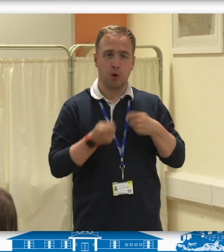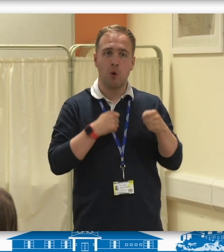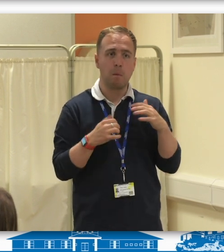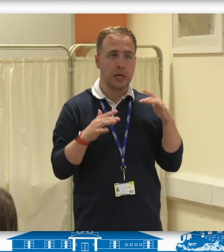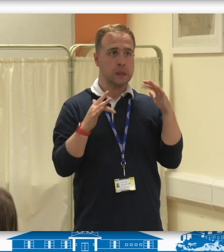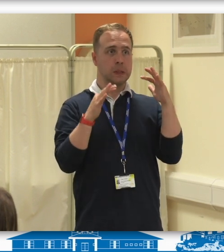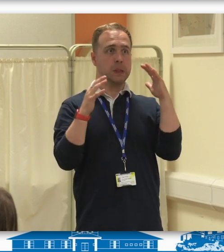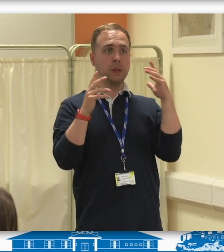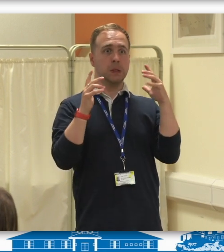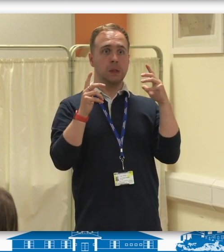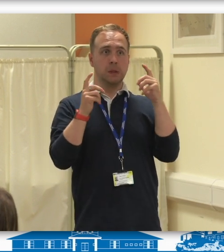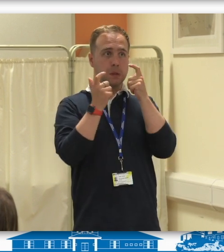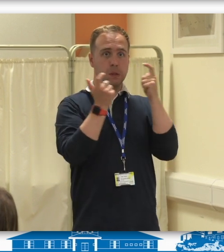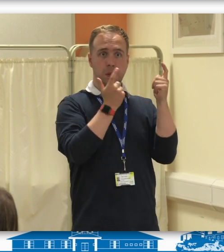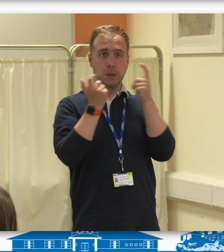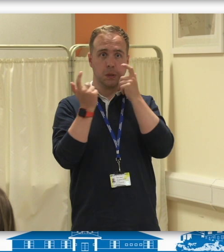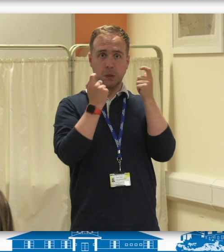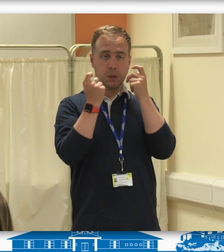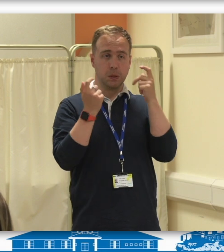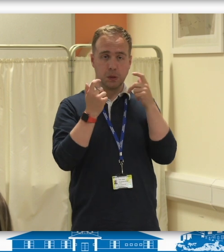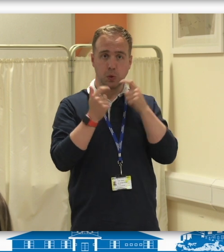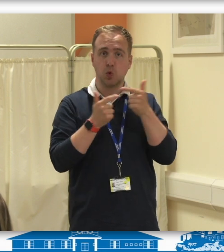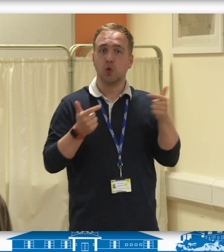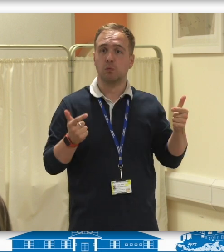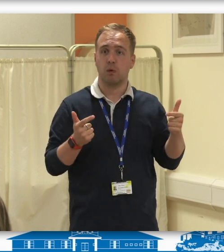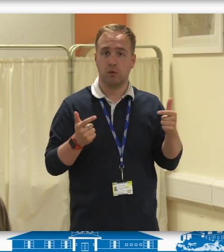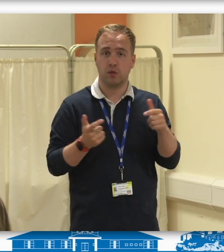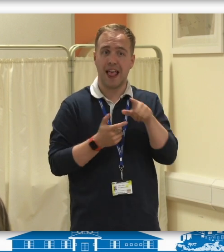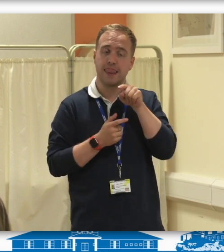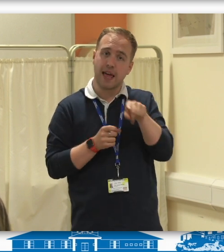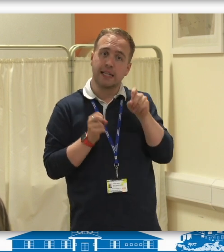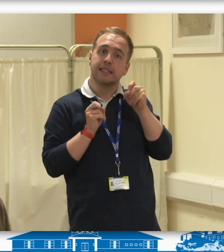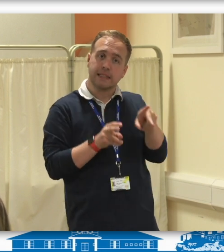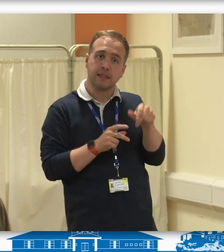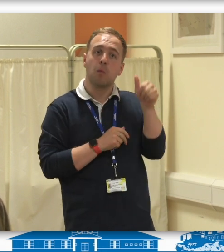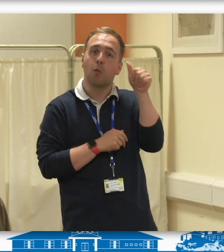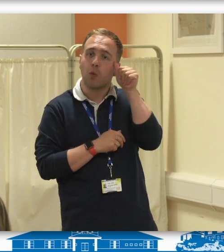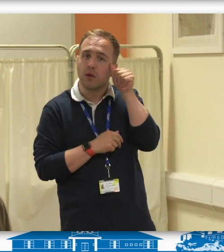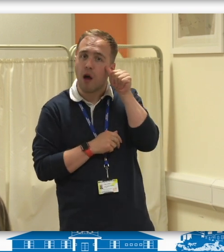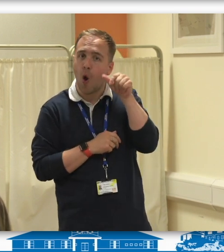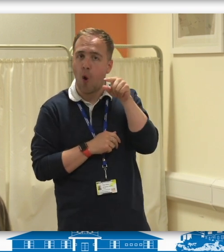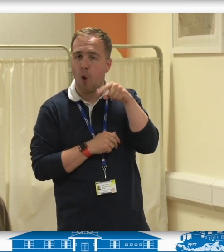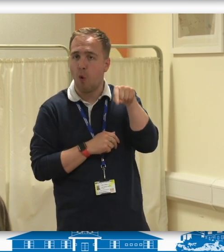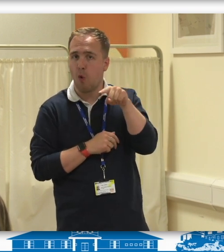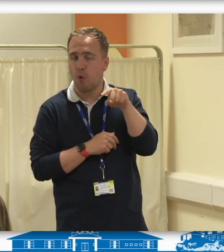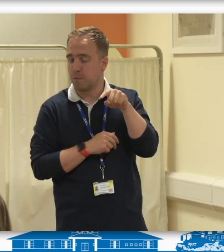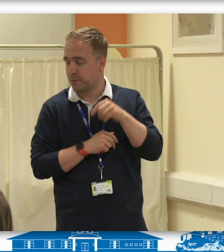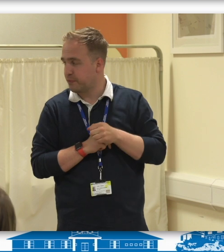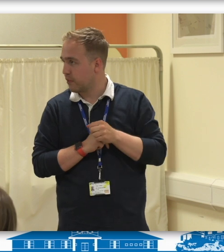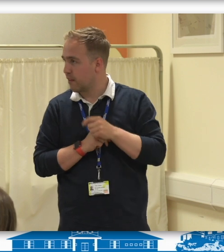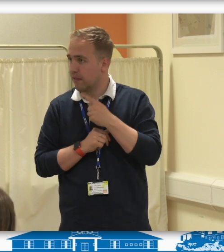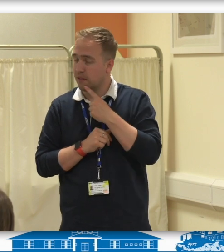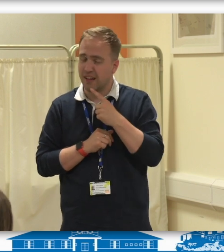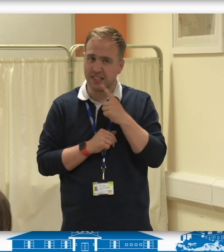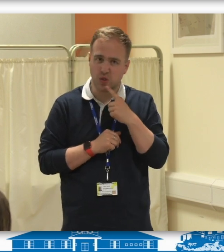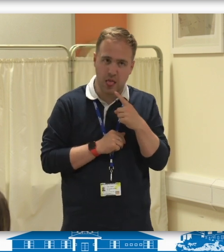high sympathetic arousal state. The sympathetic system we know colloquially, I'm not